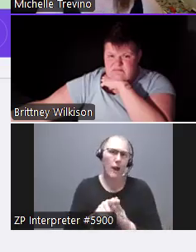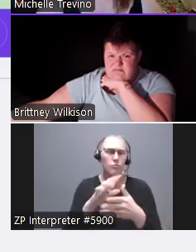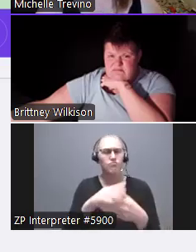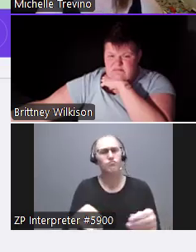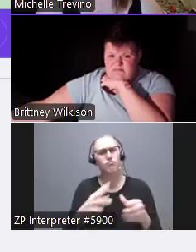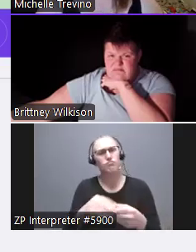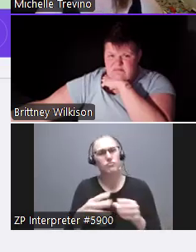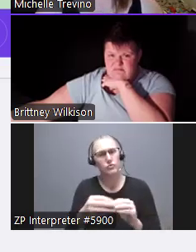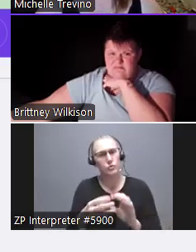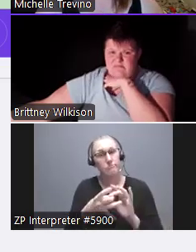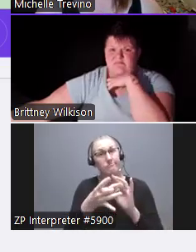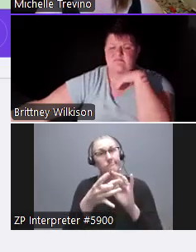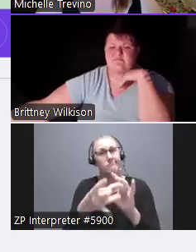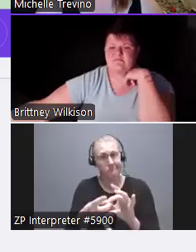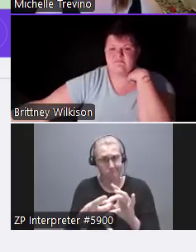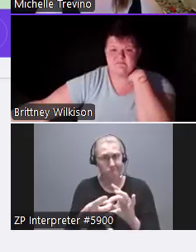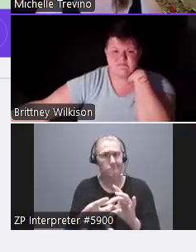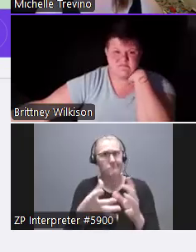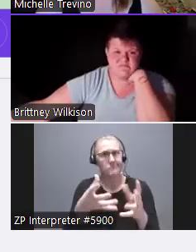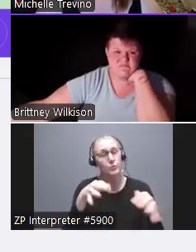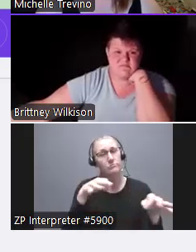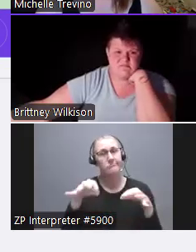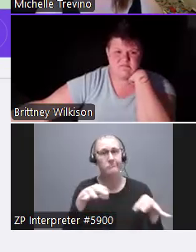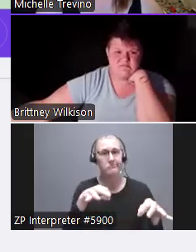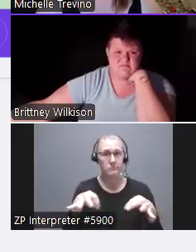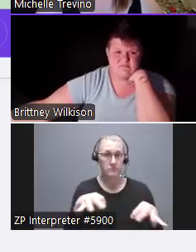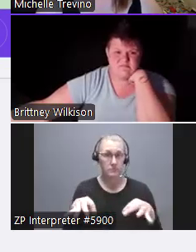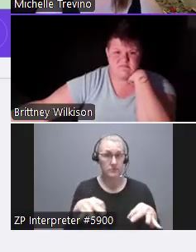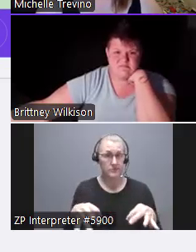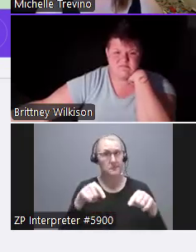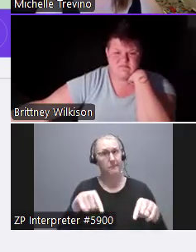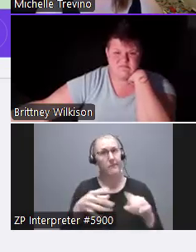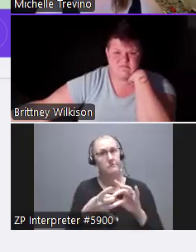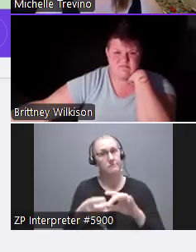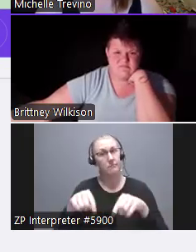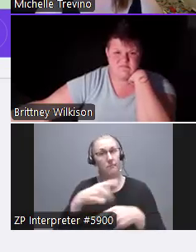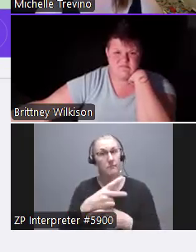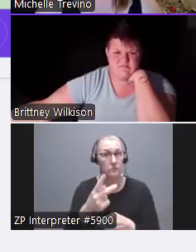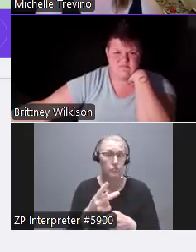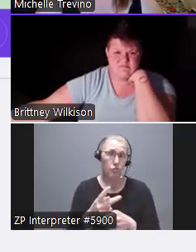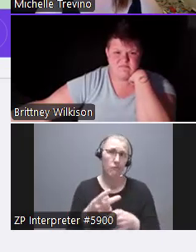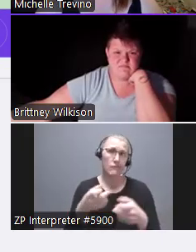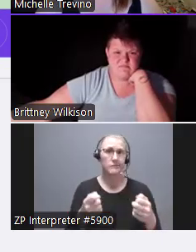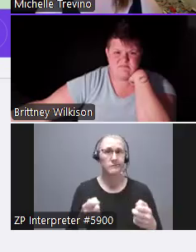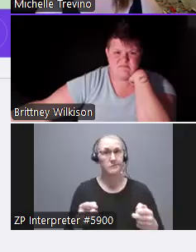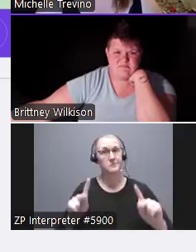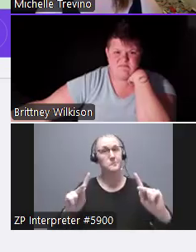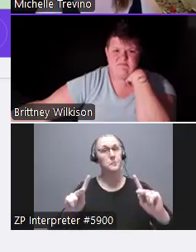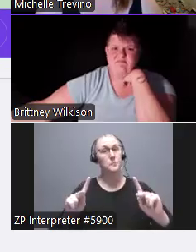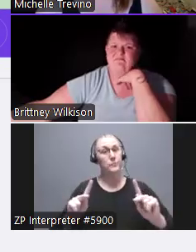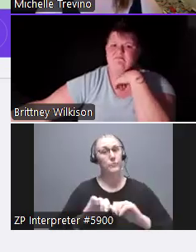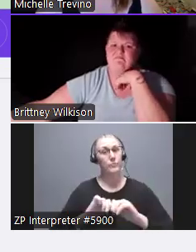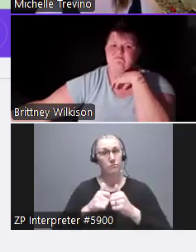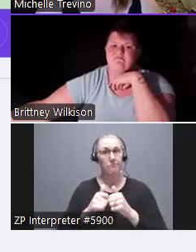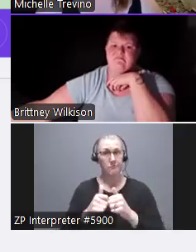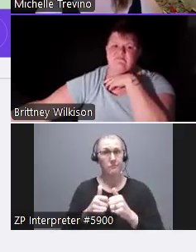and just fill you in on this product, the opportunity, and how it can meet the community that